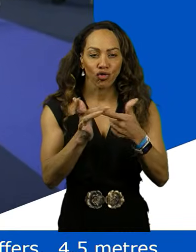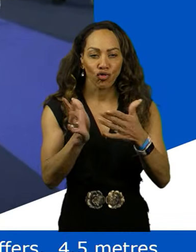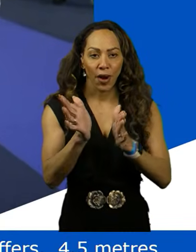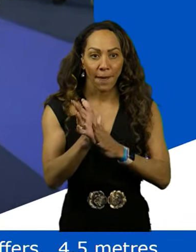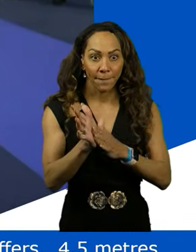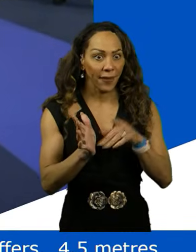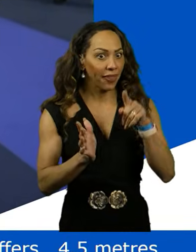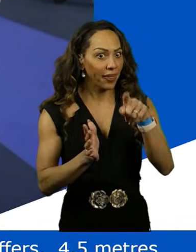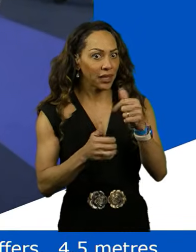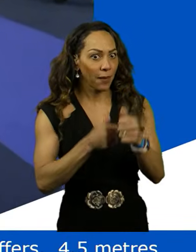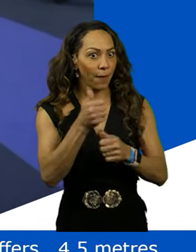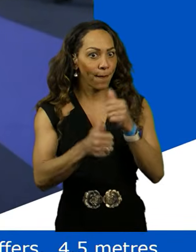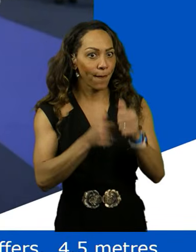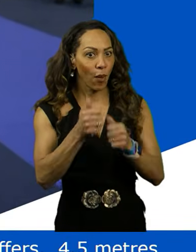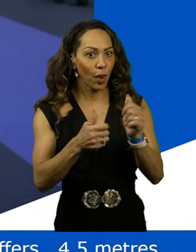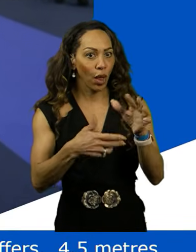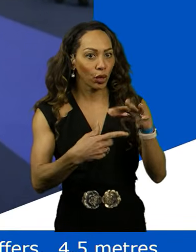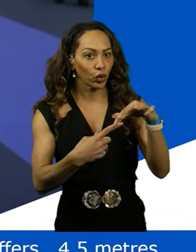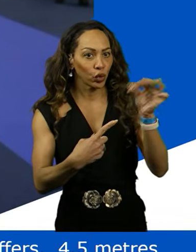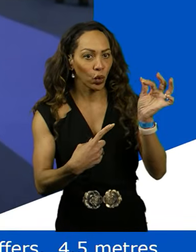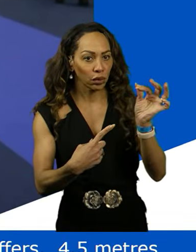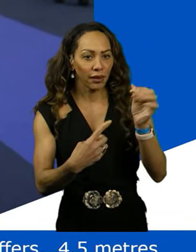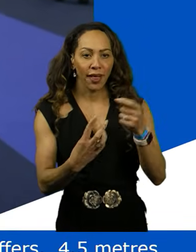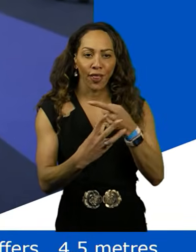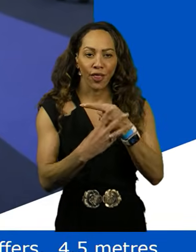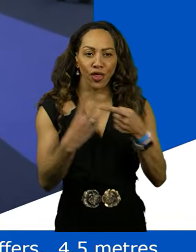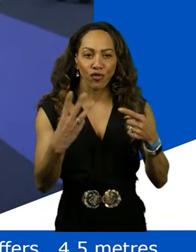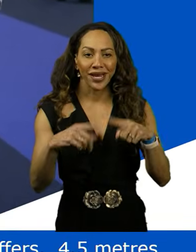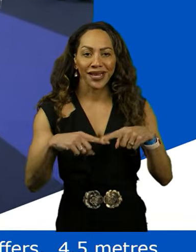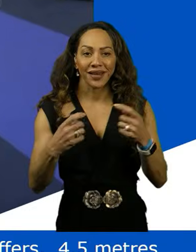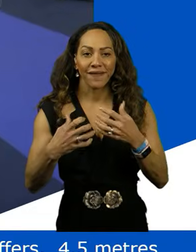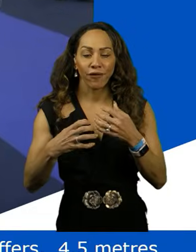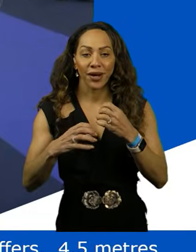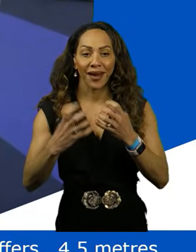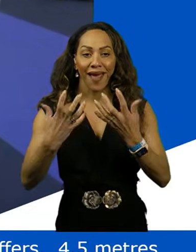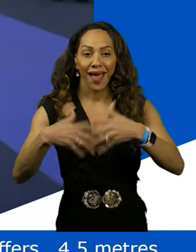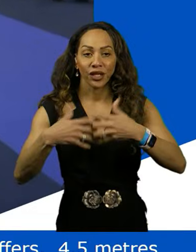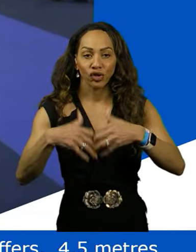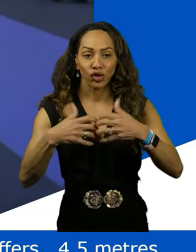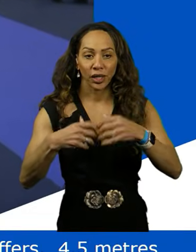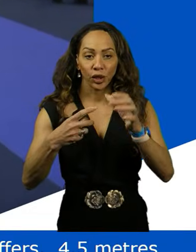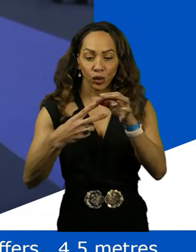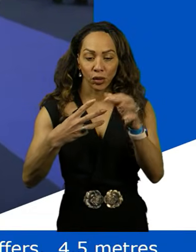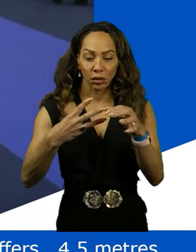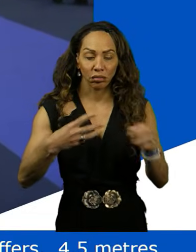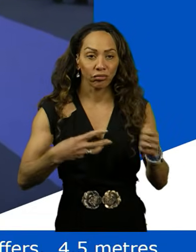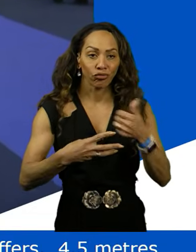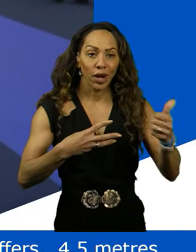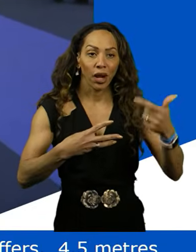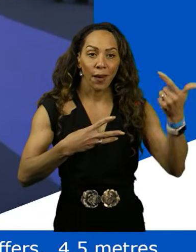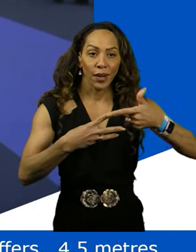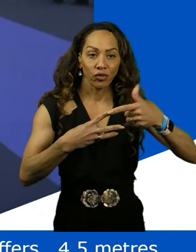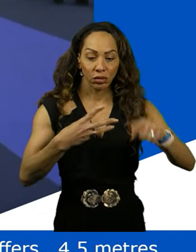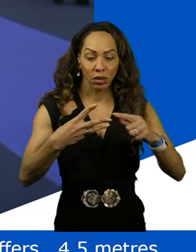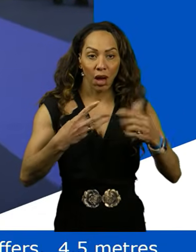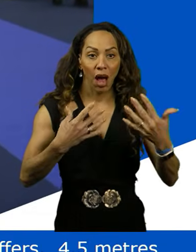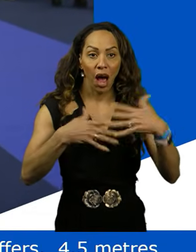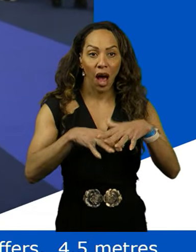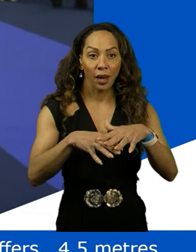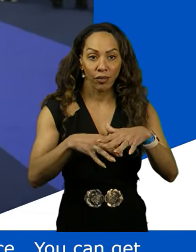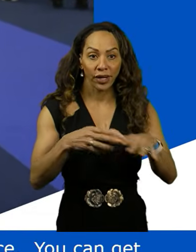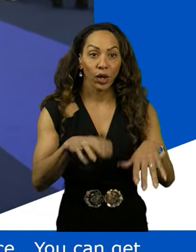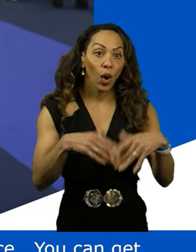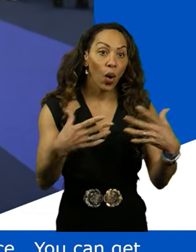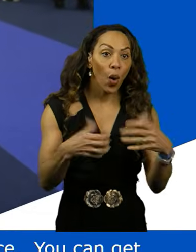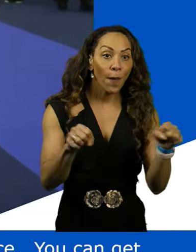popular choice. There are actually 3 different engine choices. You can get a regular petrol version, you can get a hybrid version, or you can get a